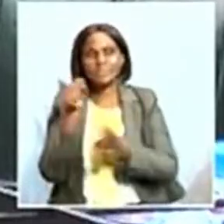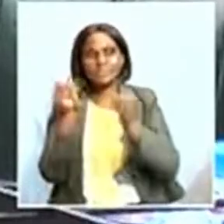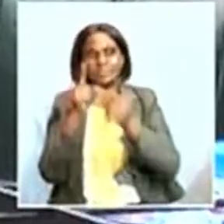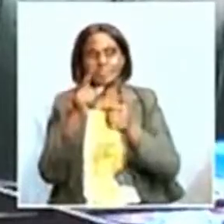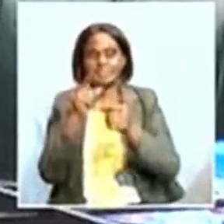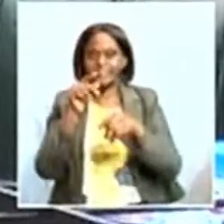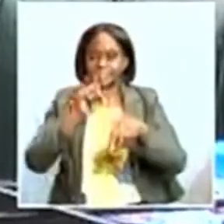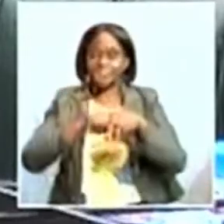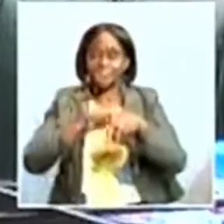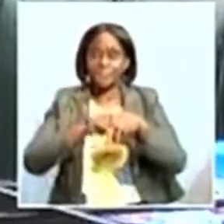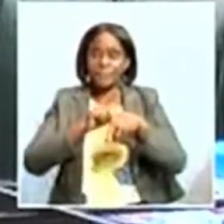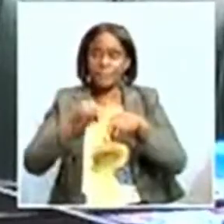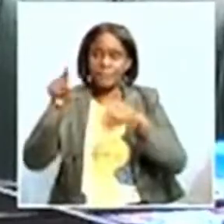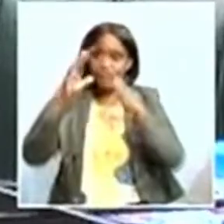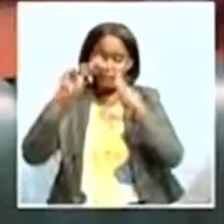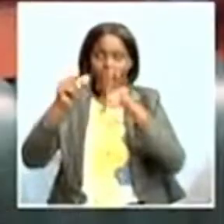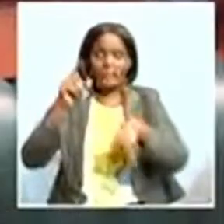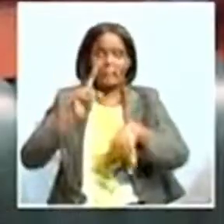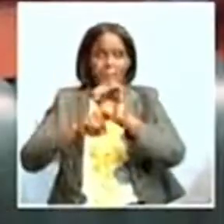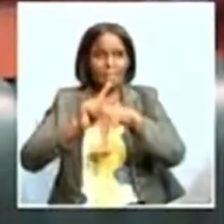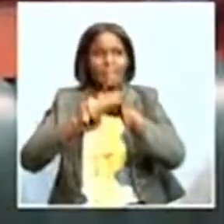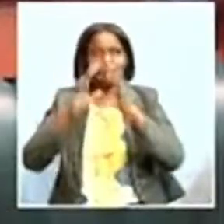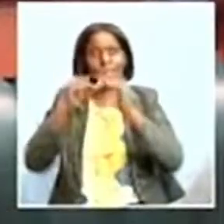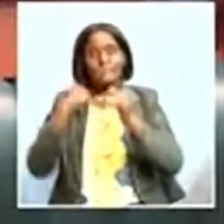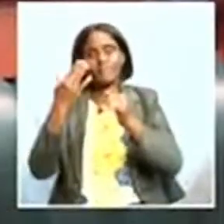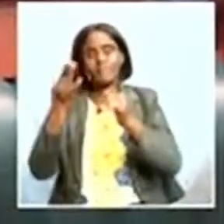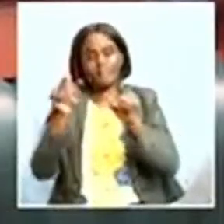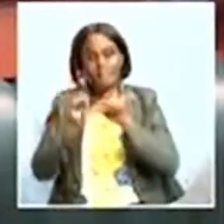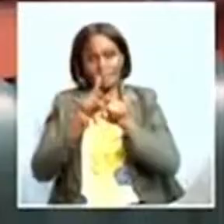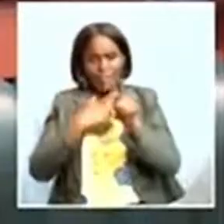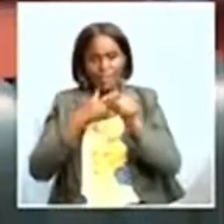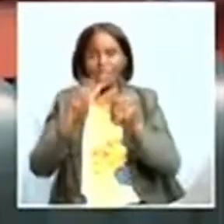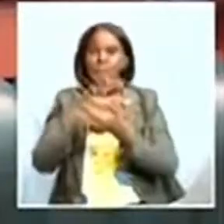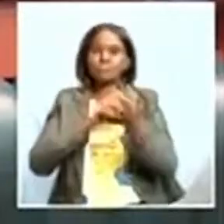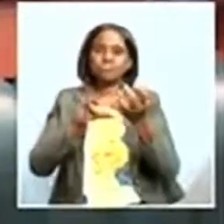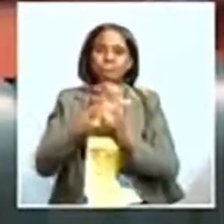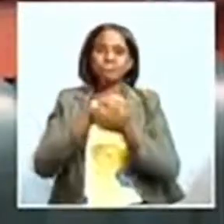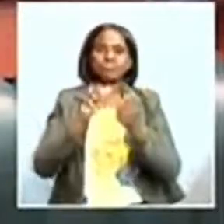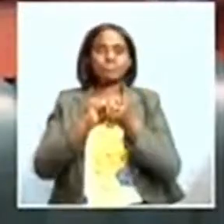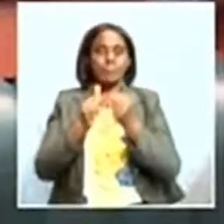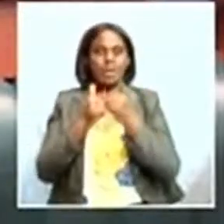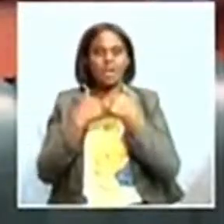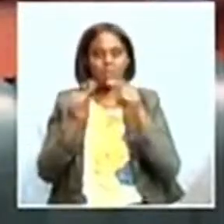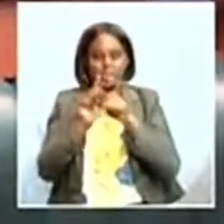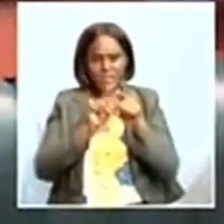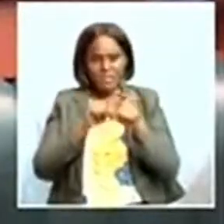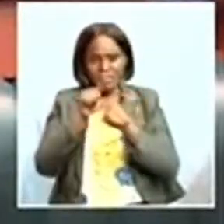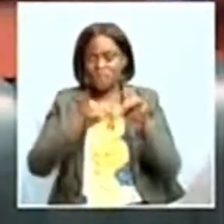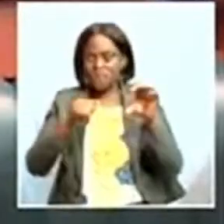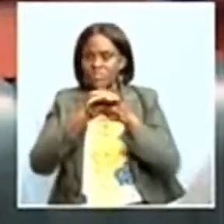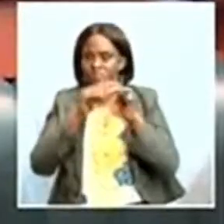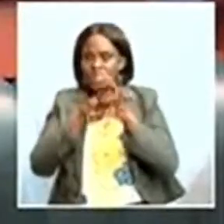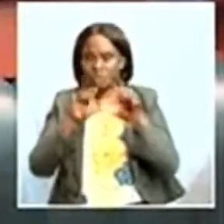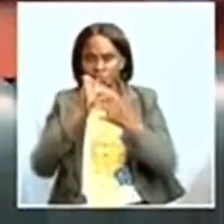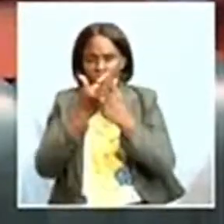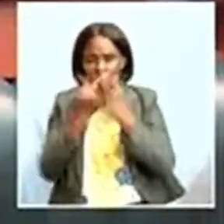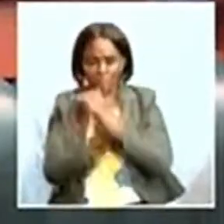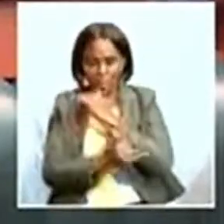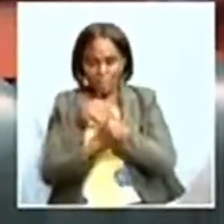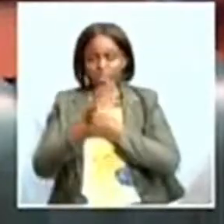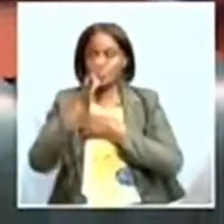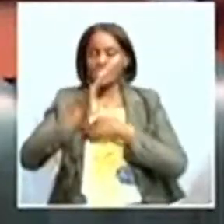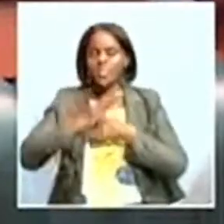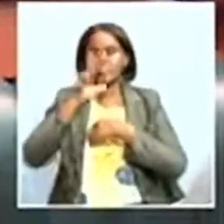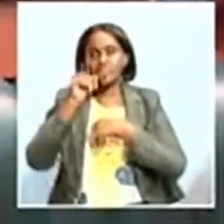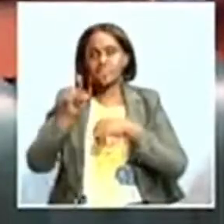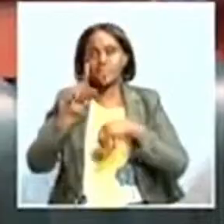at that house, the football house, there is tension, and this involves the entire country, Madam Speaker.